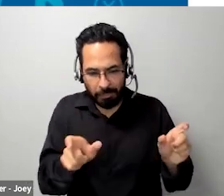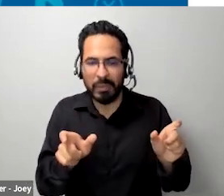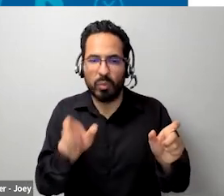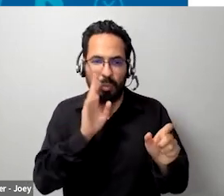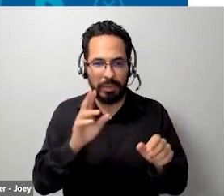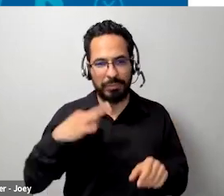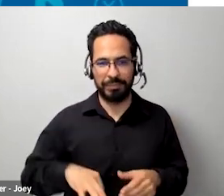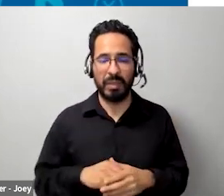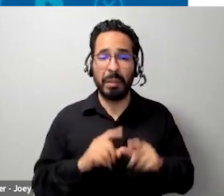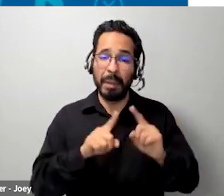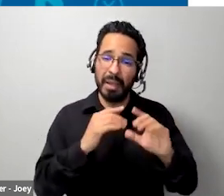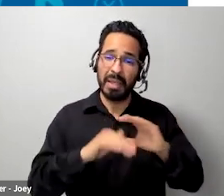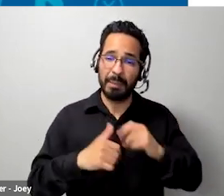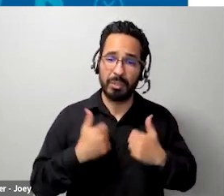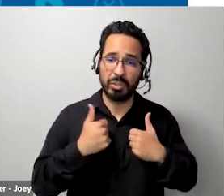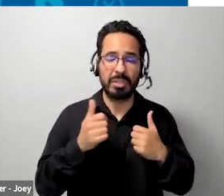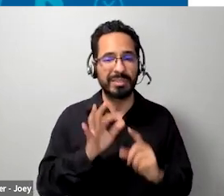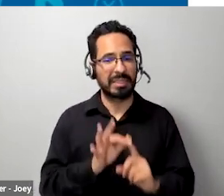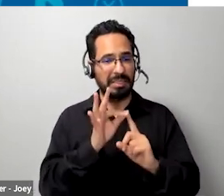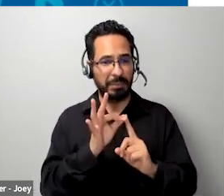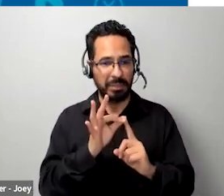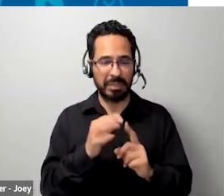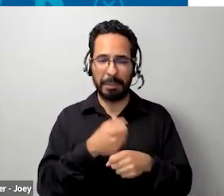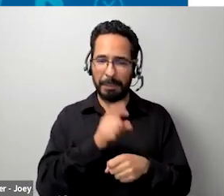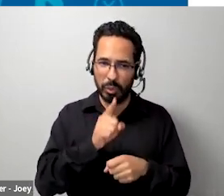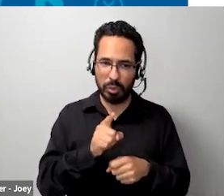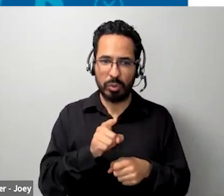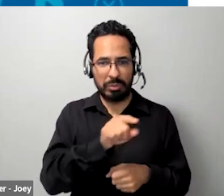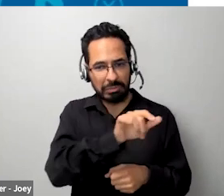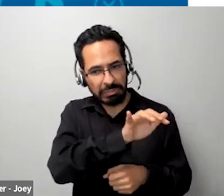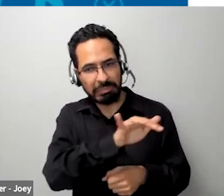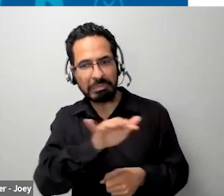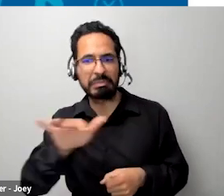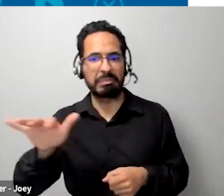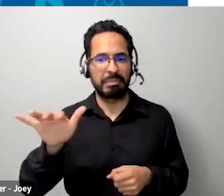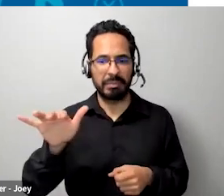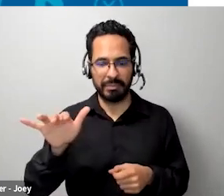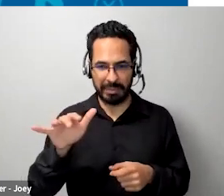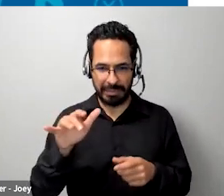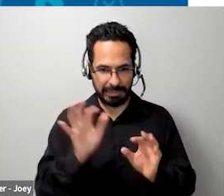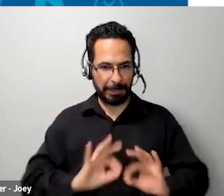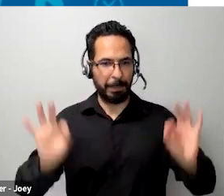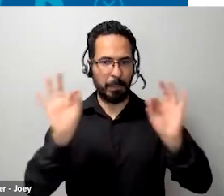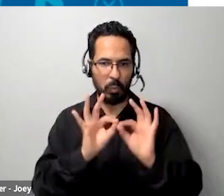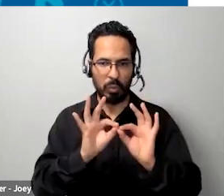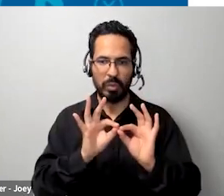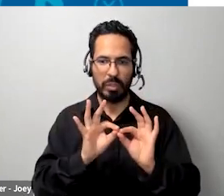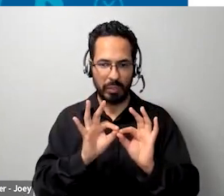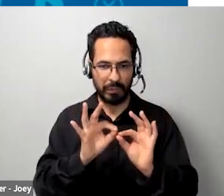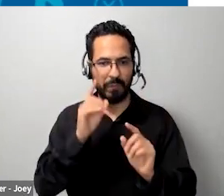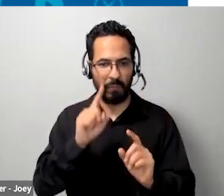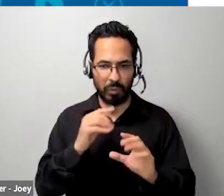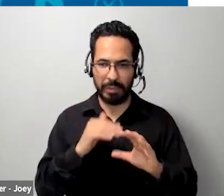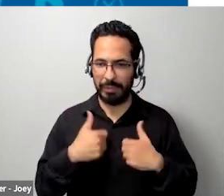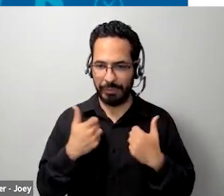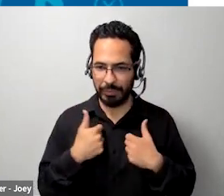However, email addresses are the exception. Of course, you're going to want to make sure that spelling is of the utmost importance there for